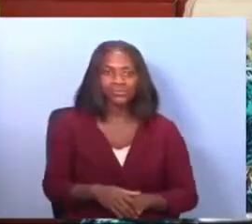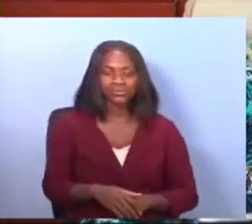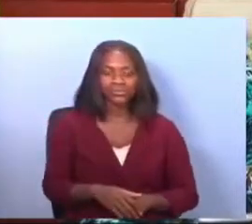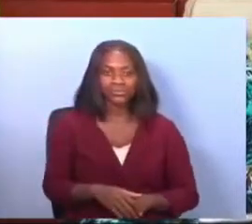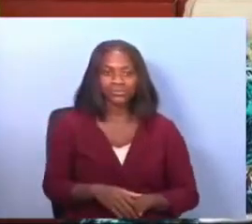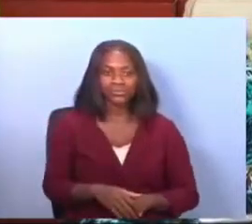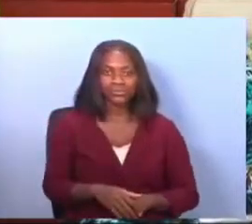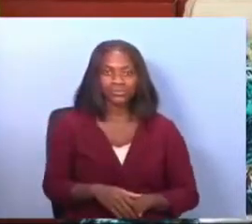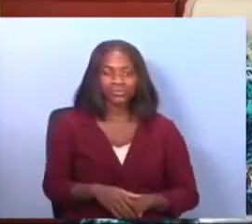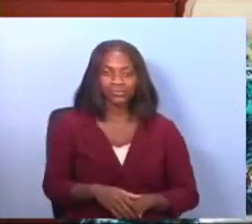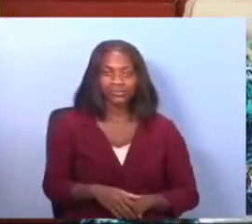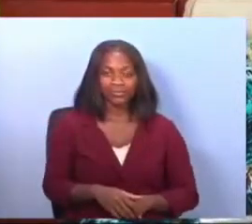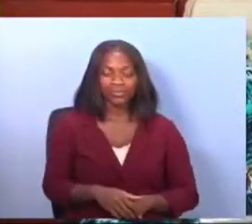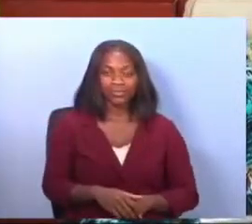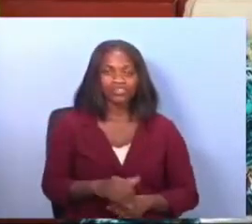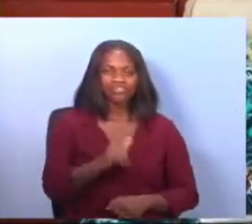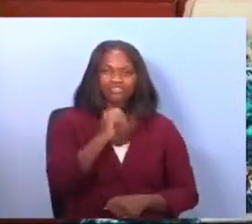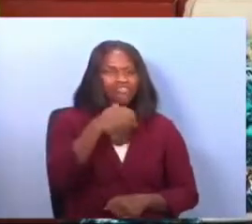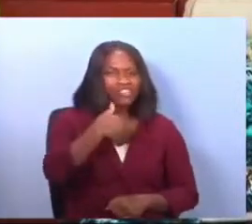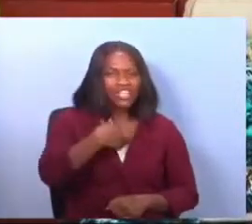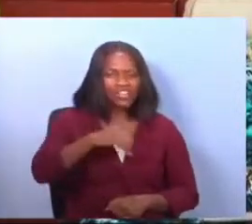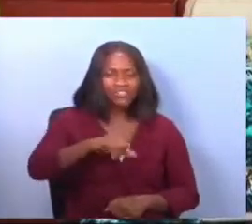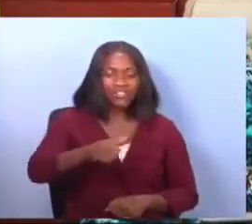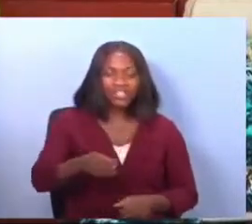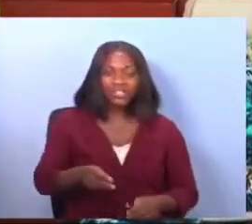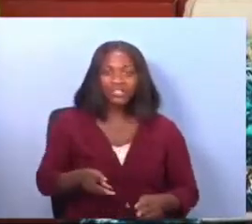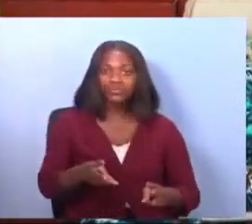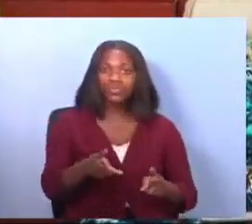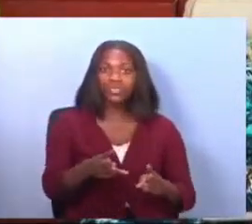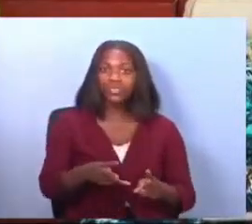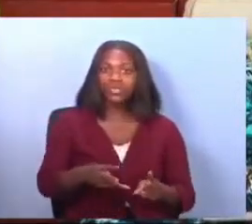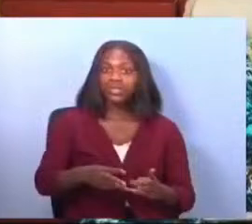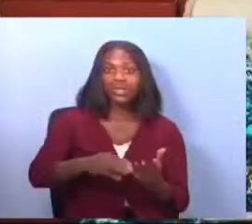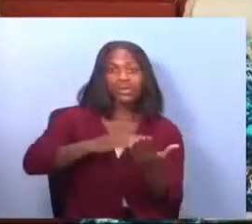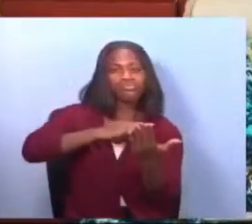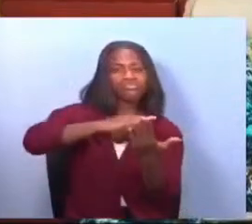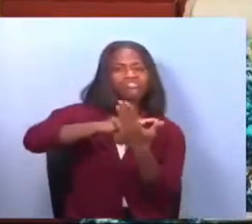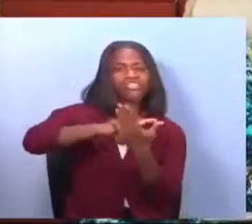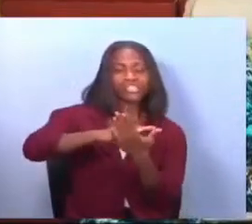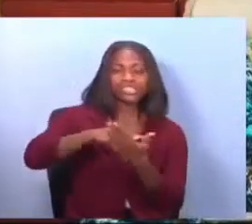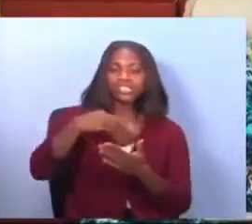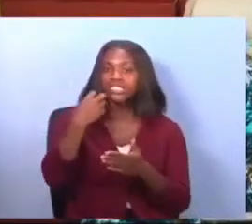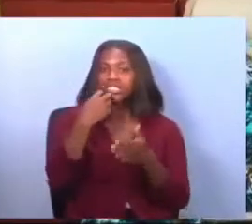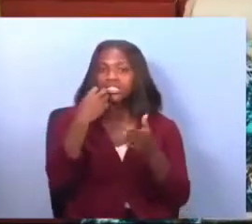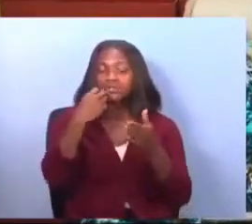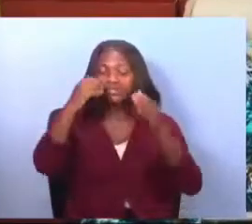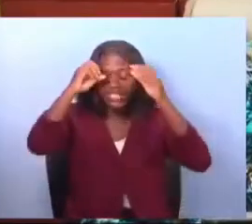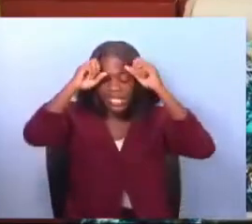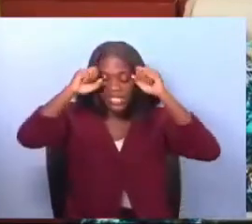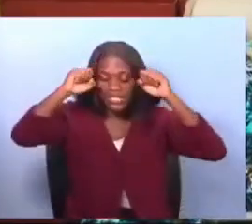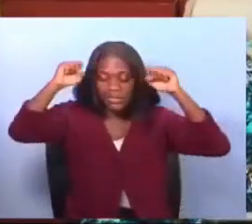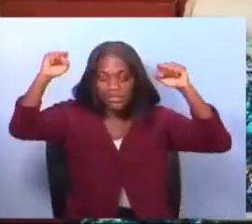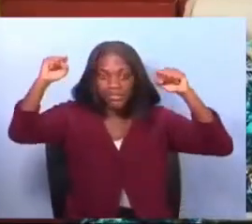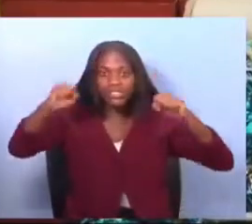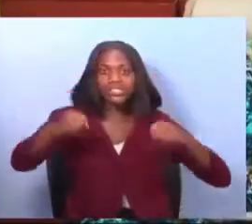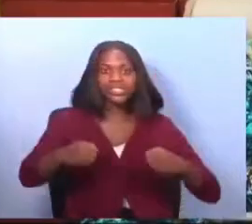that there's no guideline forbidding the President from making public